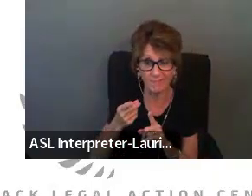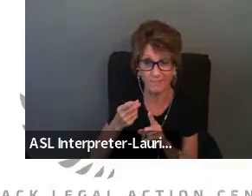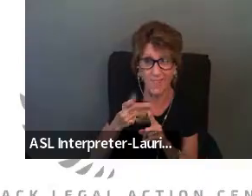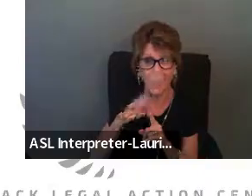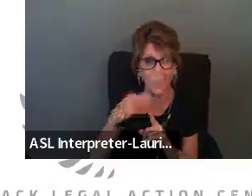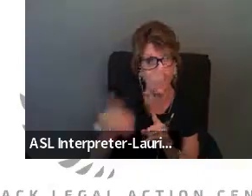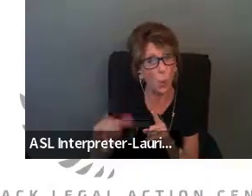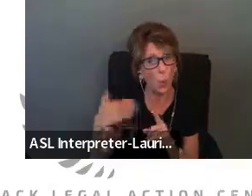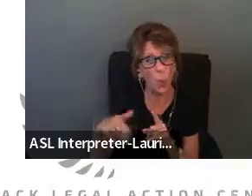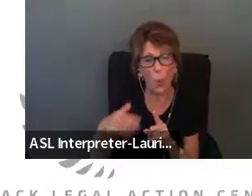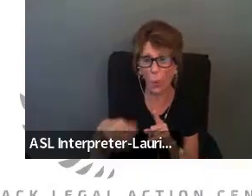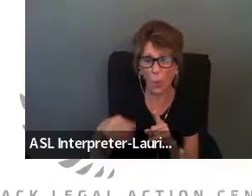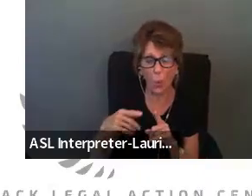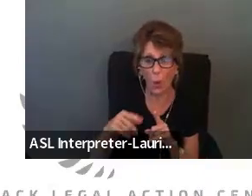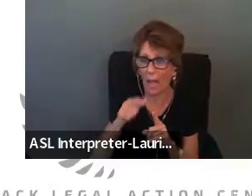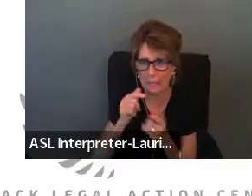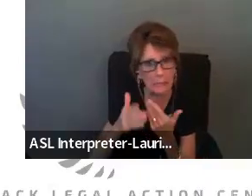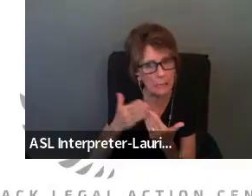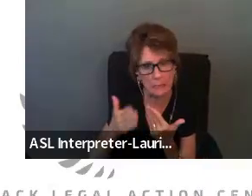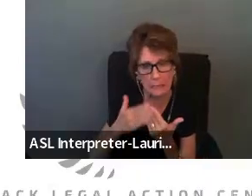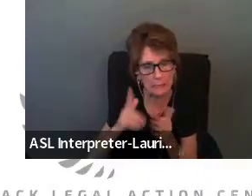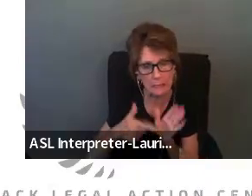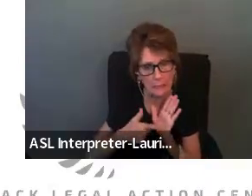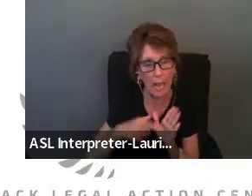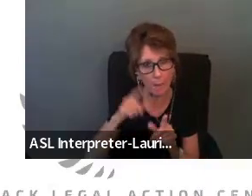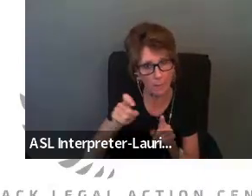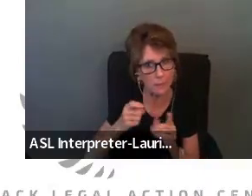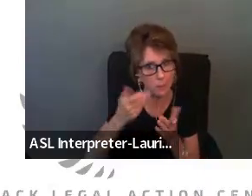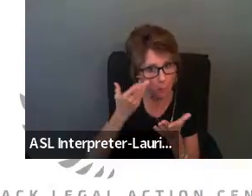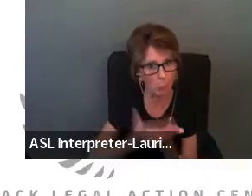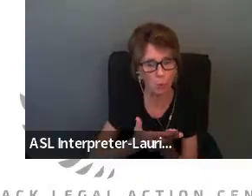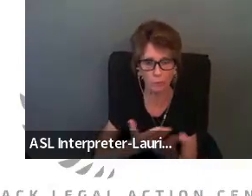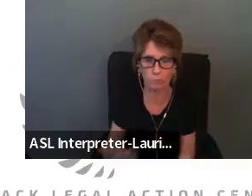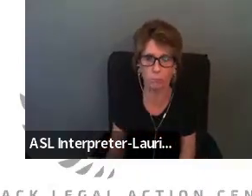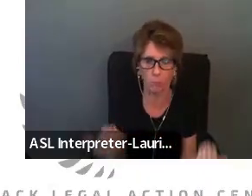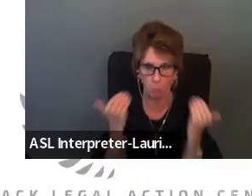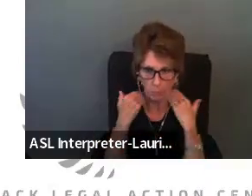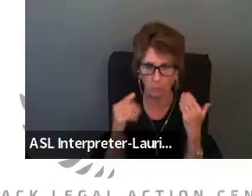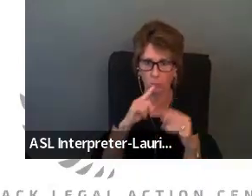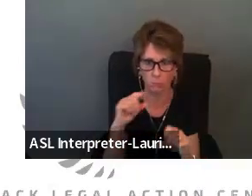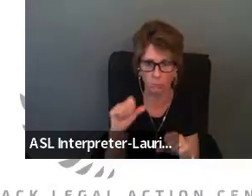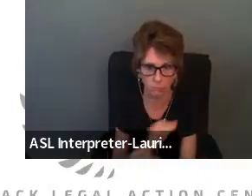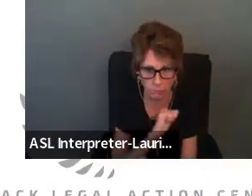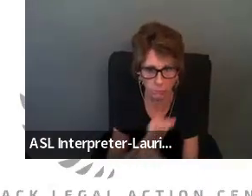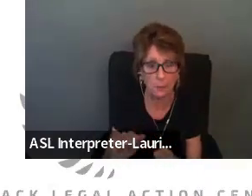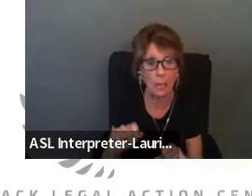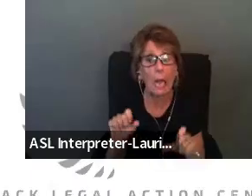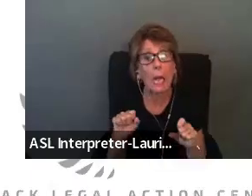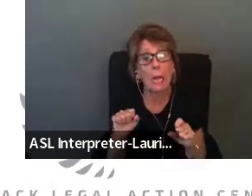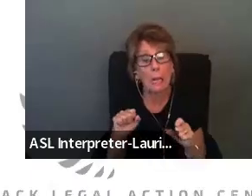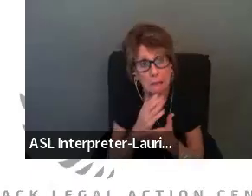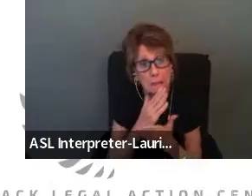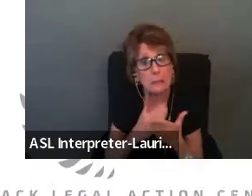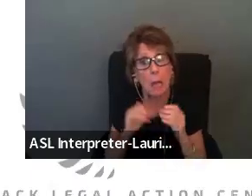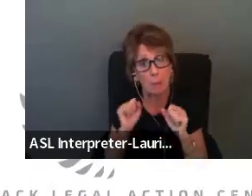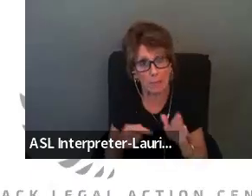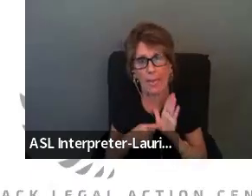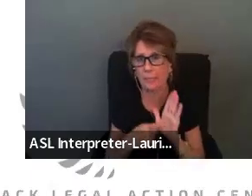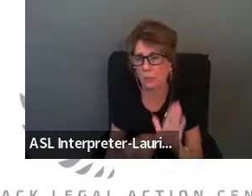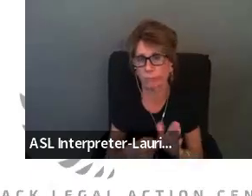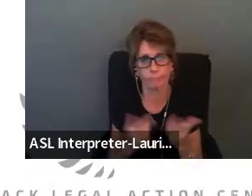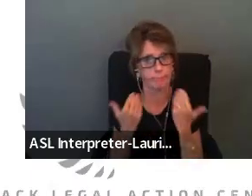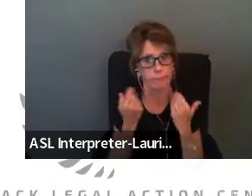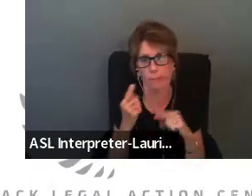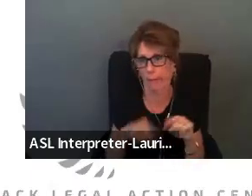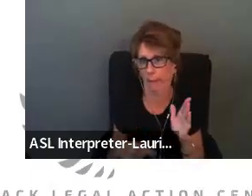high bar. Okay. Now we jump over to the no pet policies. And we've been talking so